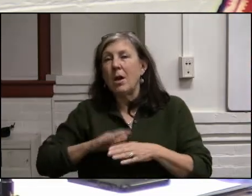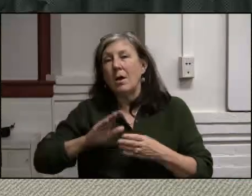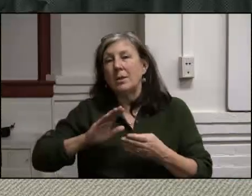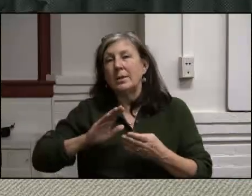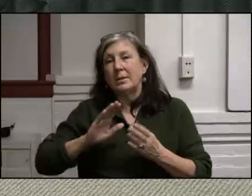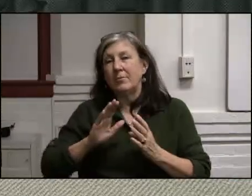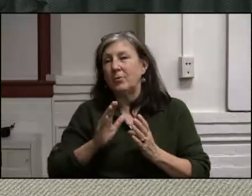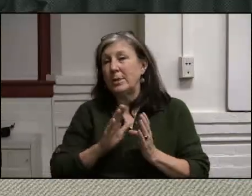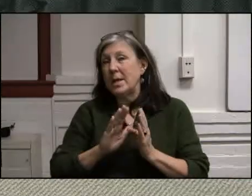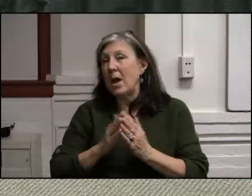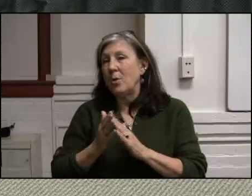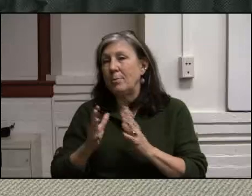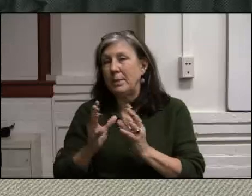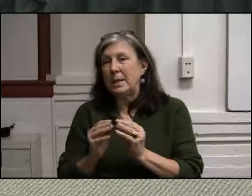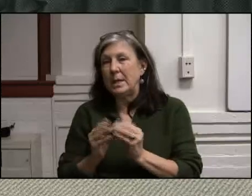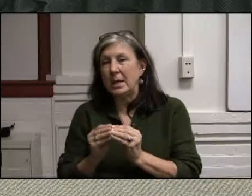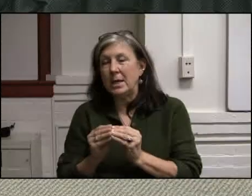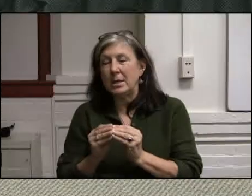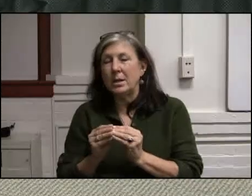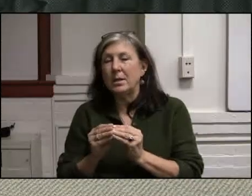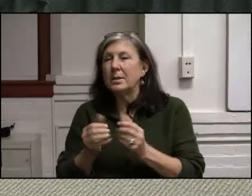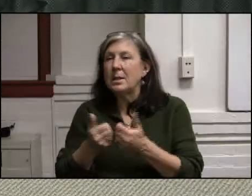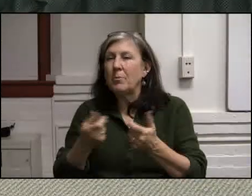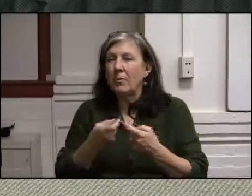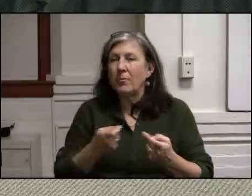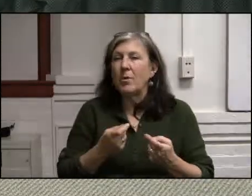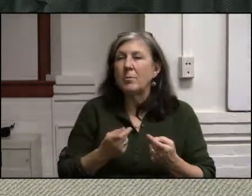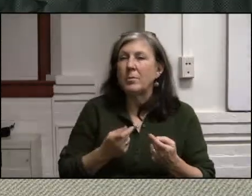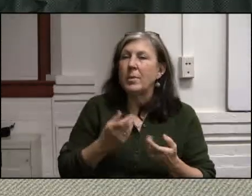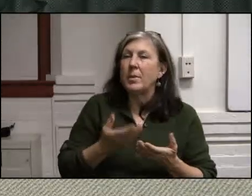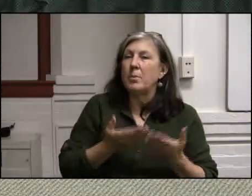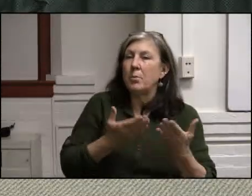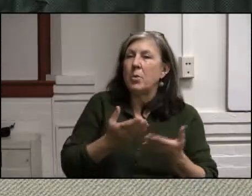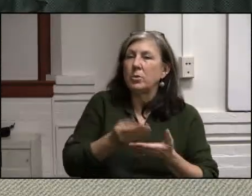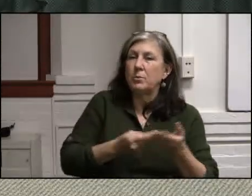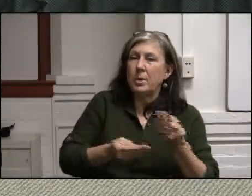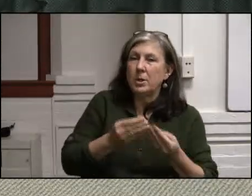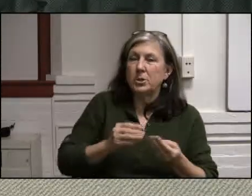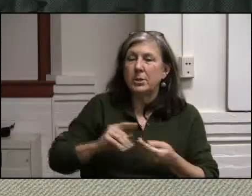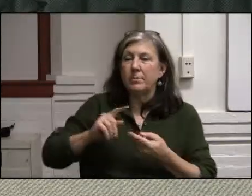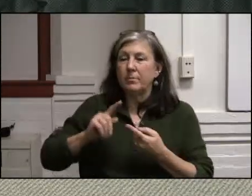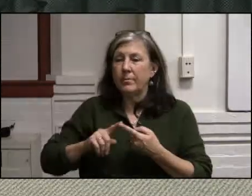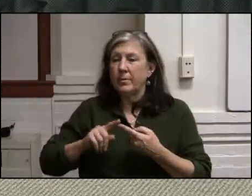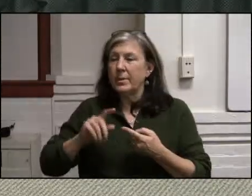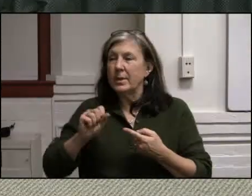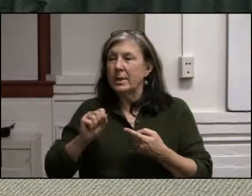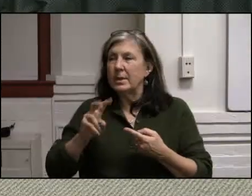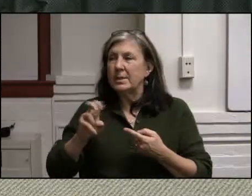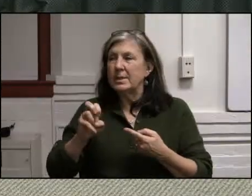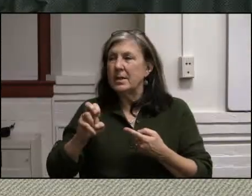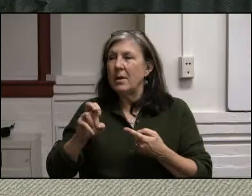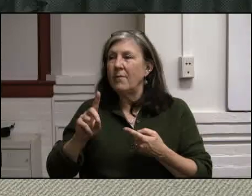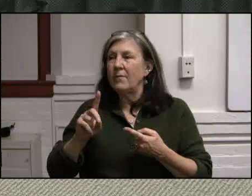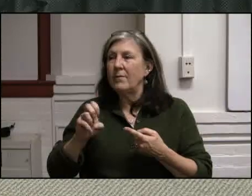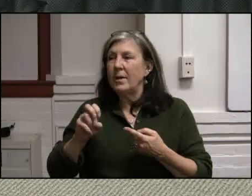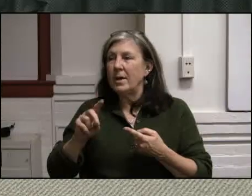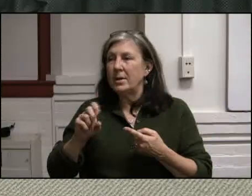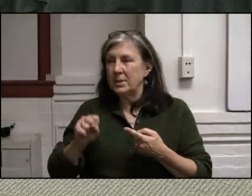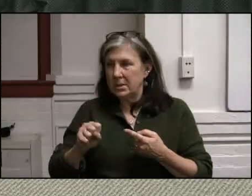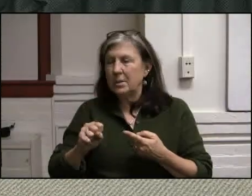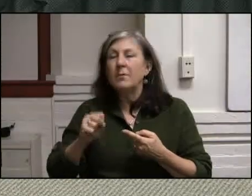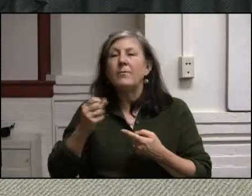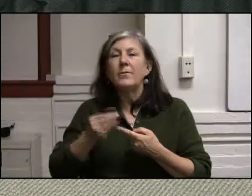in the select board's proposed budget. Would include the CEVEDS funding, the Human Services funding, and the